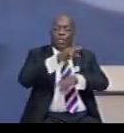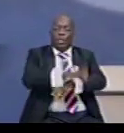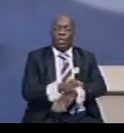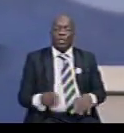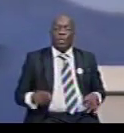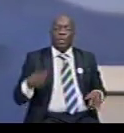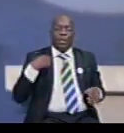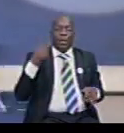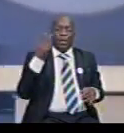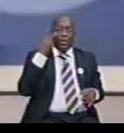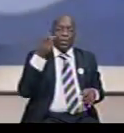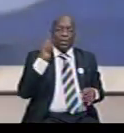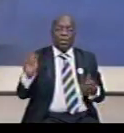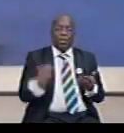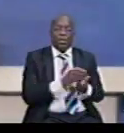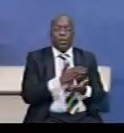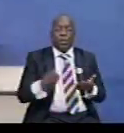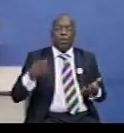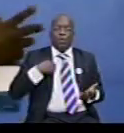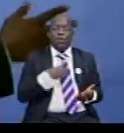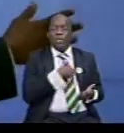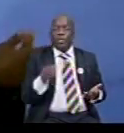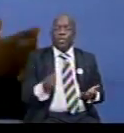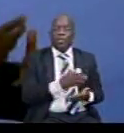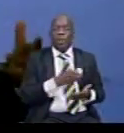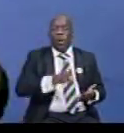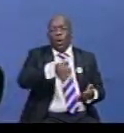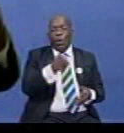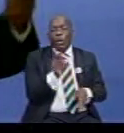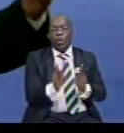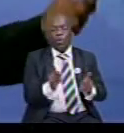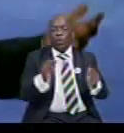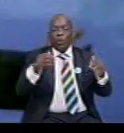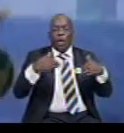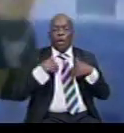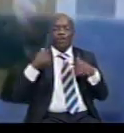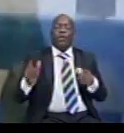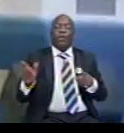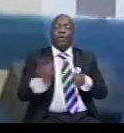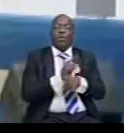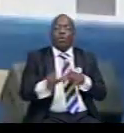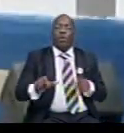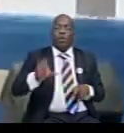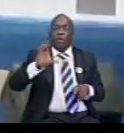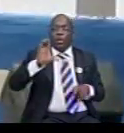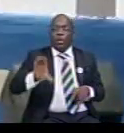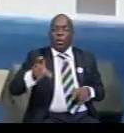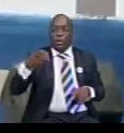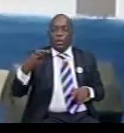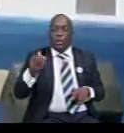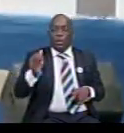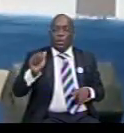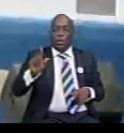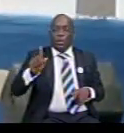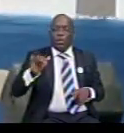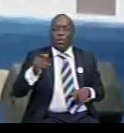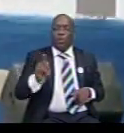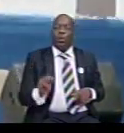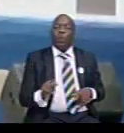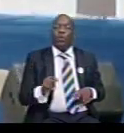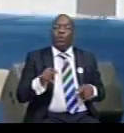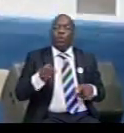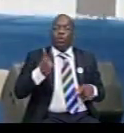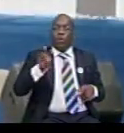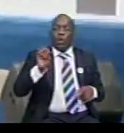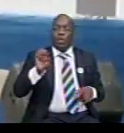we sing. Other people have labored, Charles Wesley and many other people, that they labored so much and